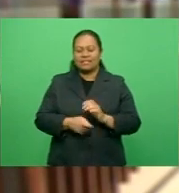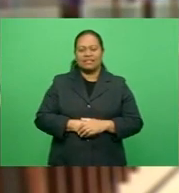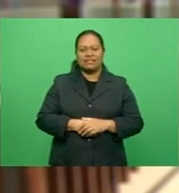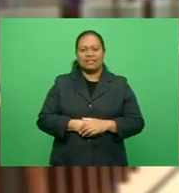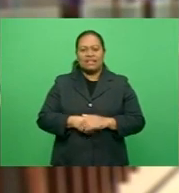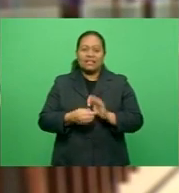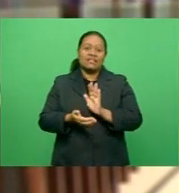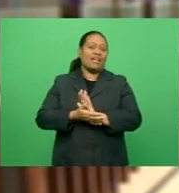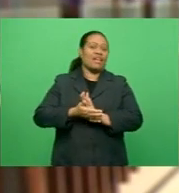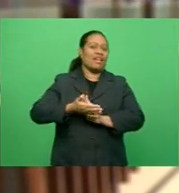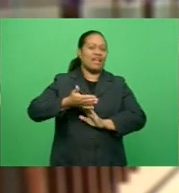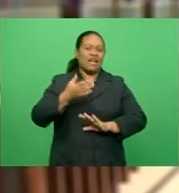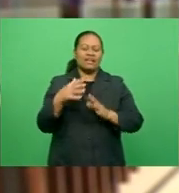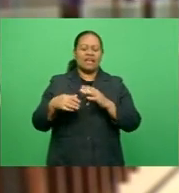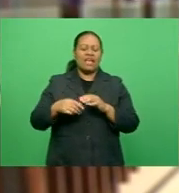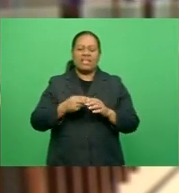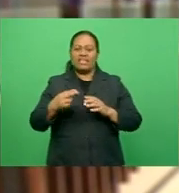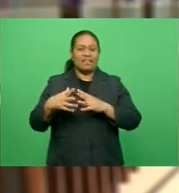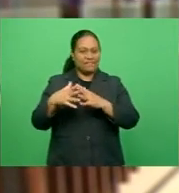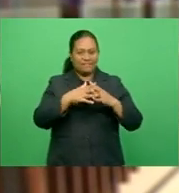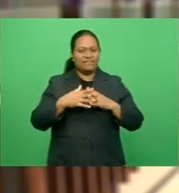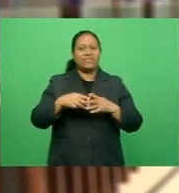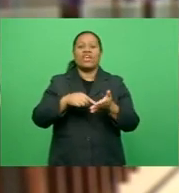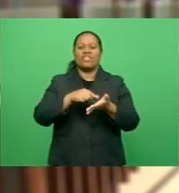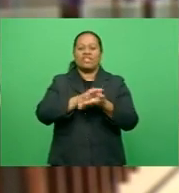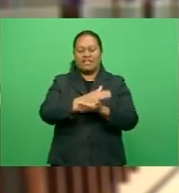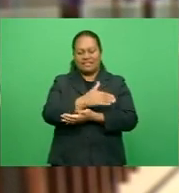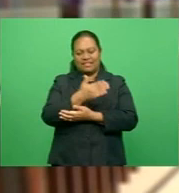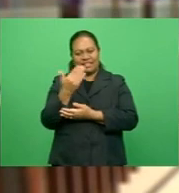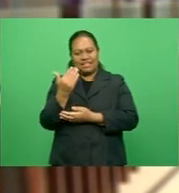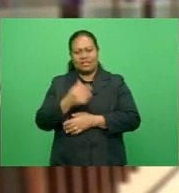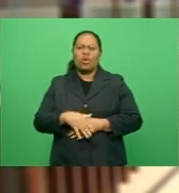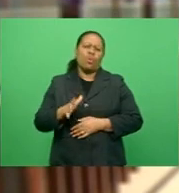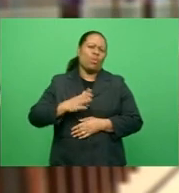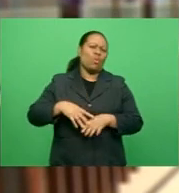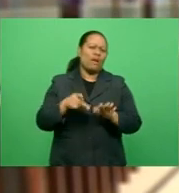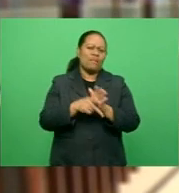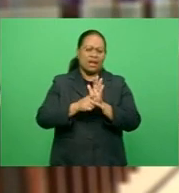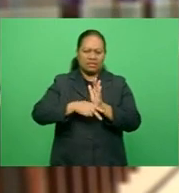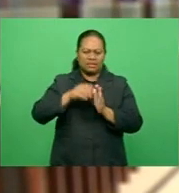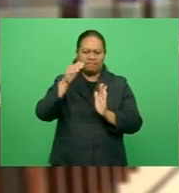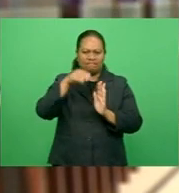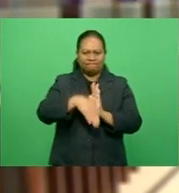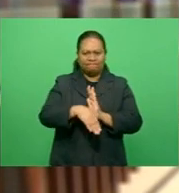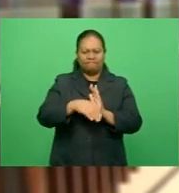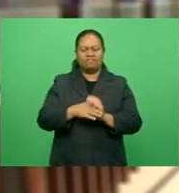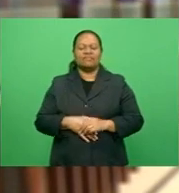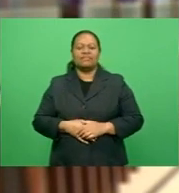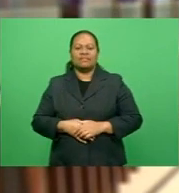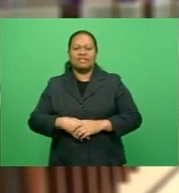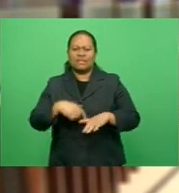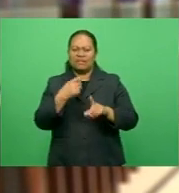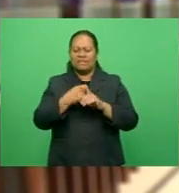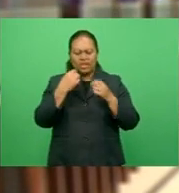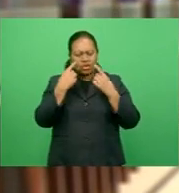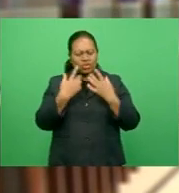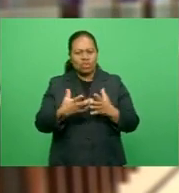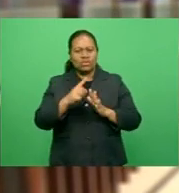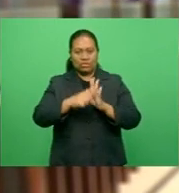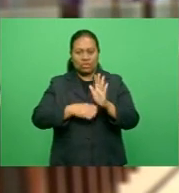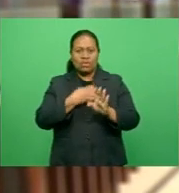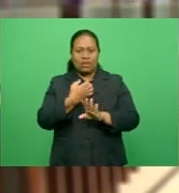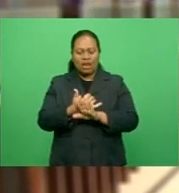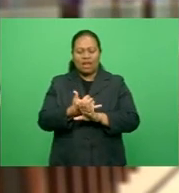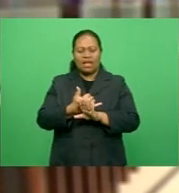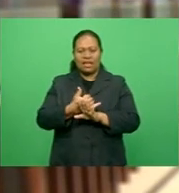higher against its U.S. counterpart on Thursday as oil prices climbed. Canada's retail sales report for July is due